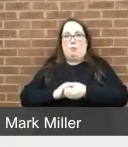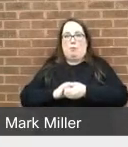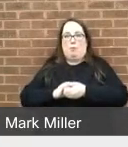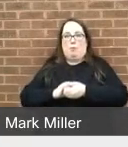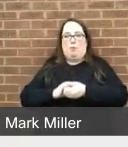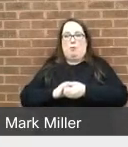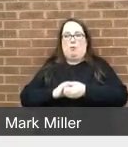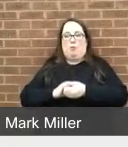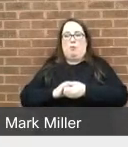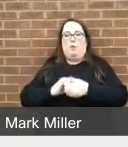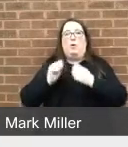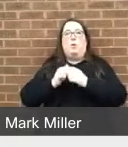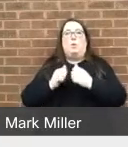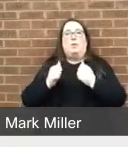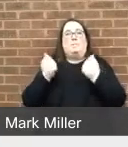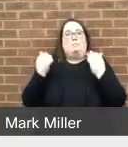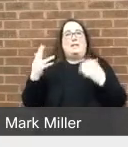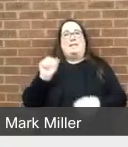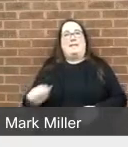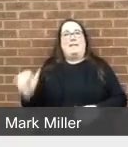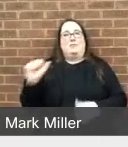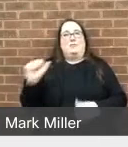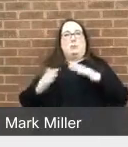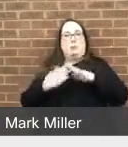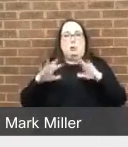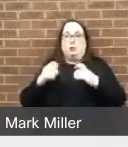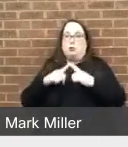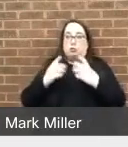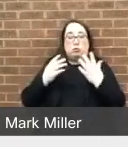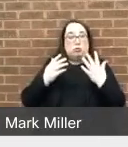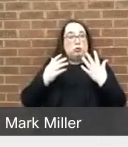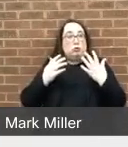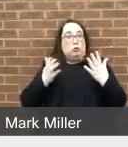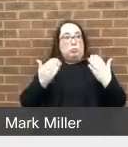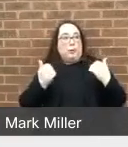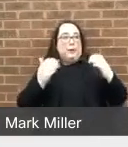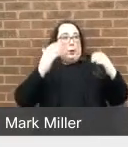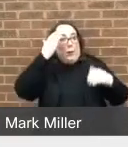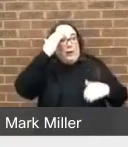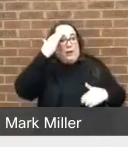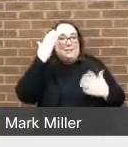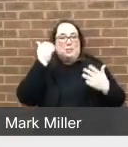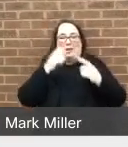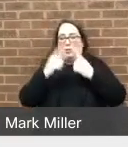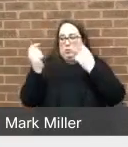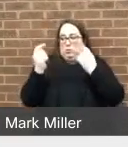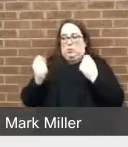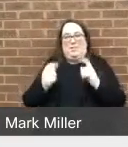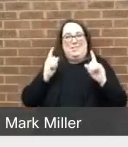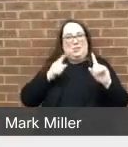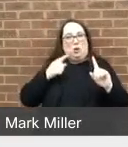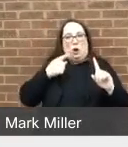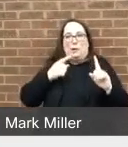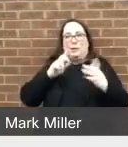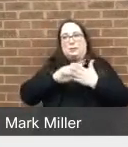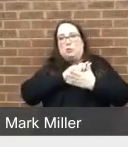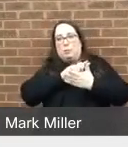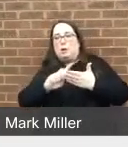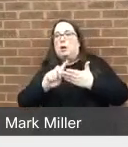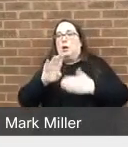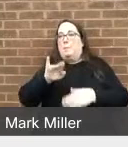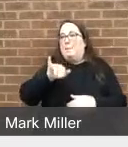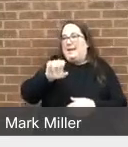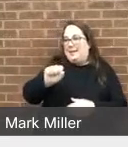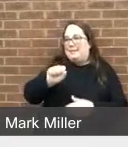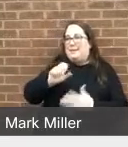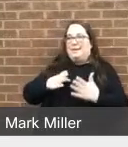with many Asian community groups to bring awareness and attempt to eradicate the targeting, bias, and discriminatory